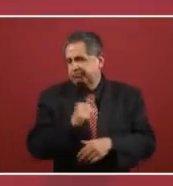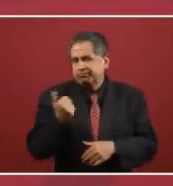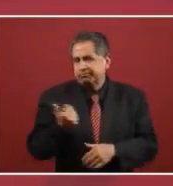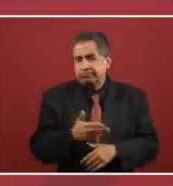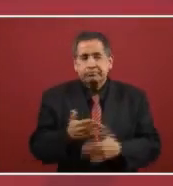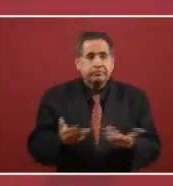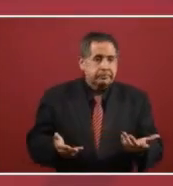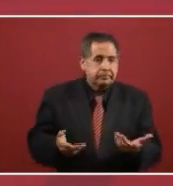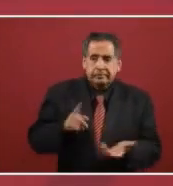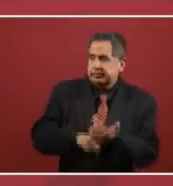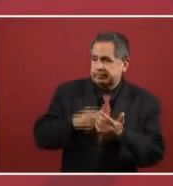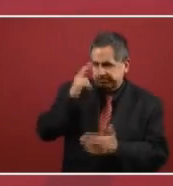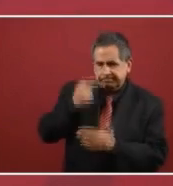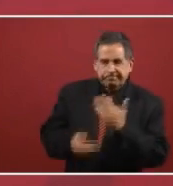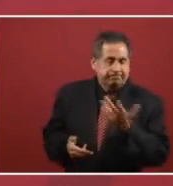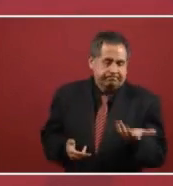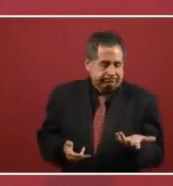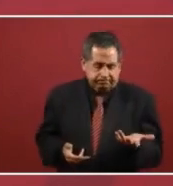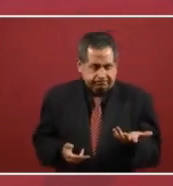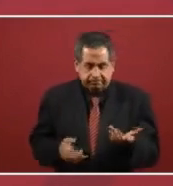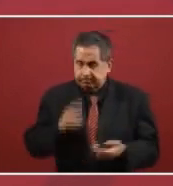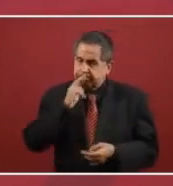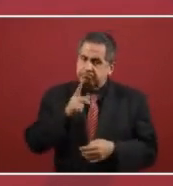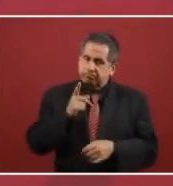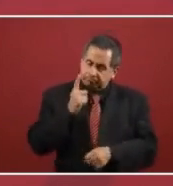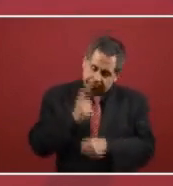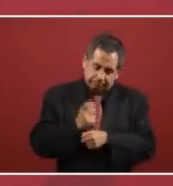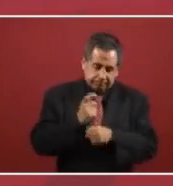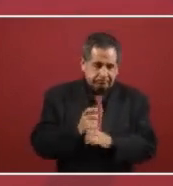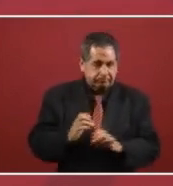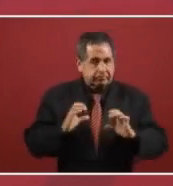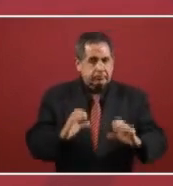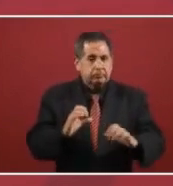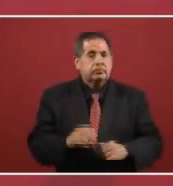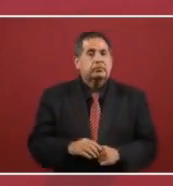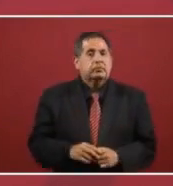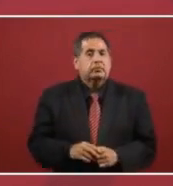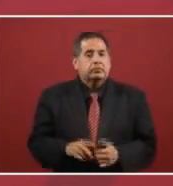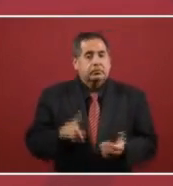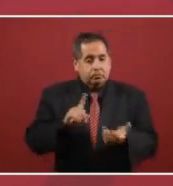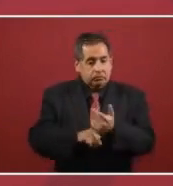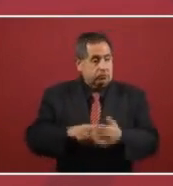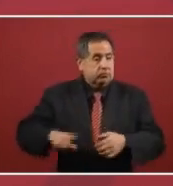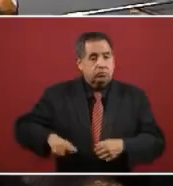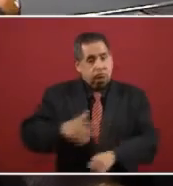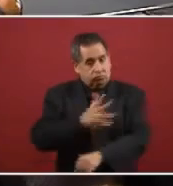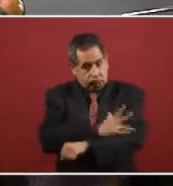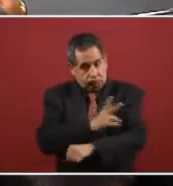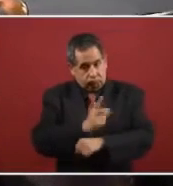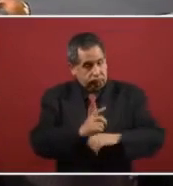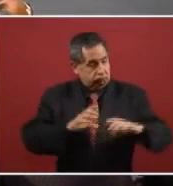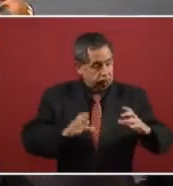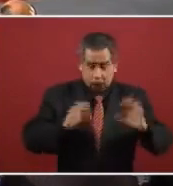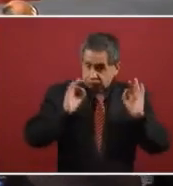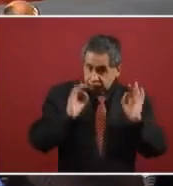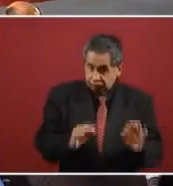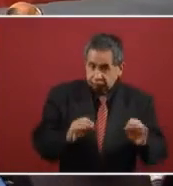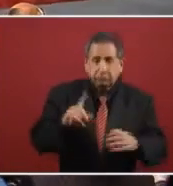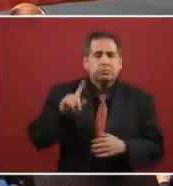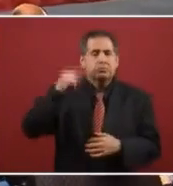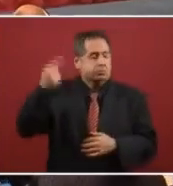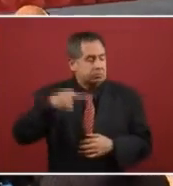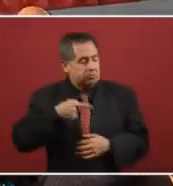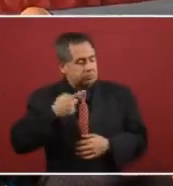they sino también los de afuera. disrespect them inside, they'll disrespect them outside. But if you're honest,